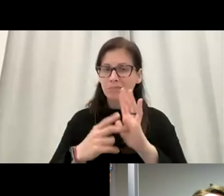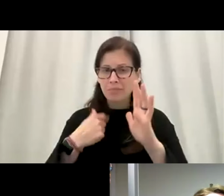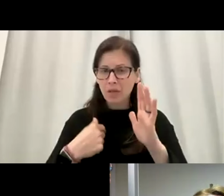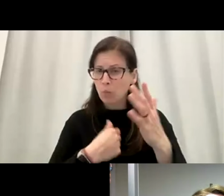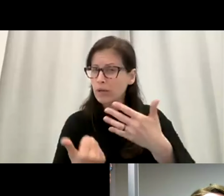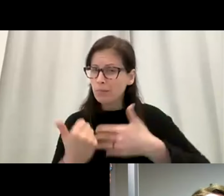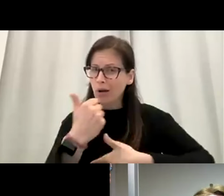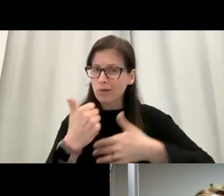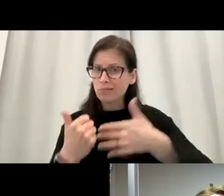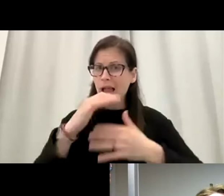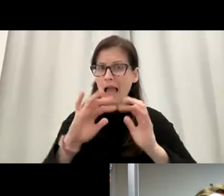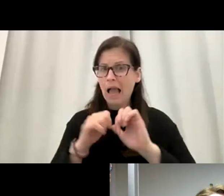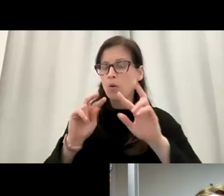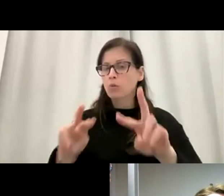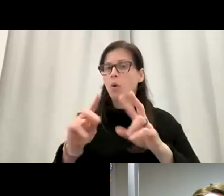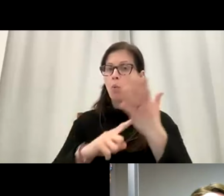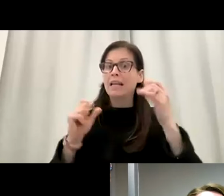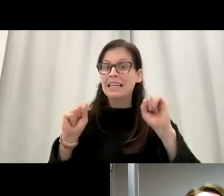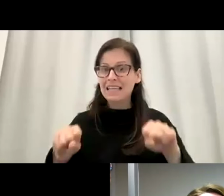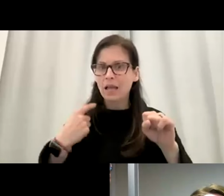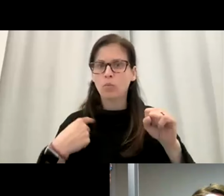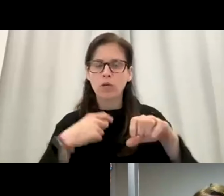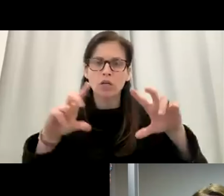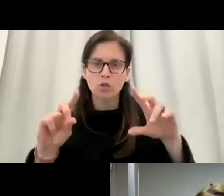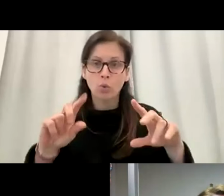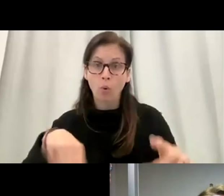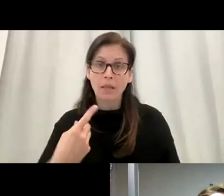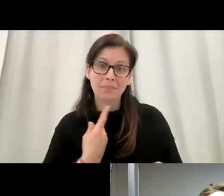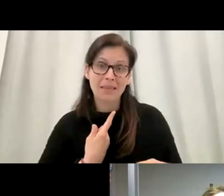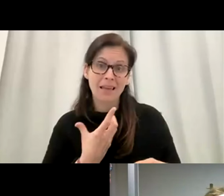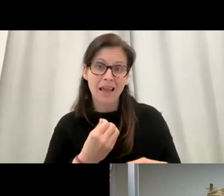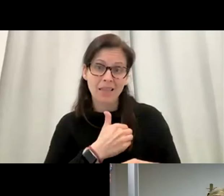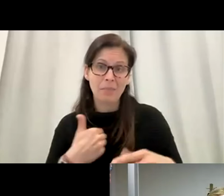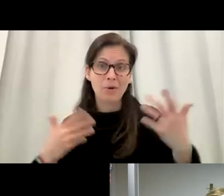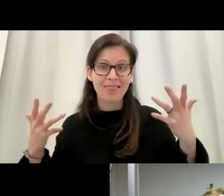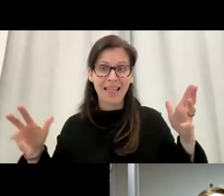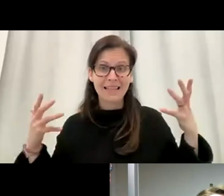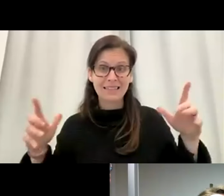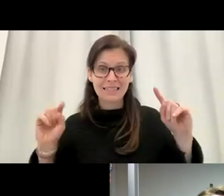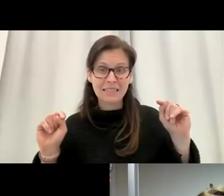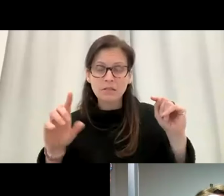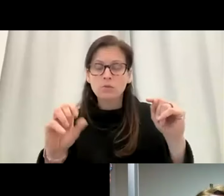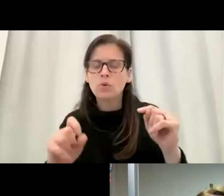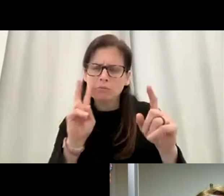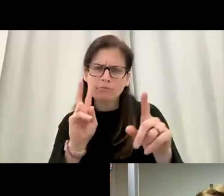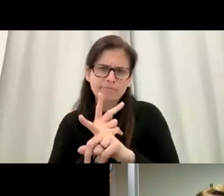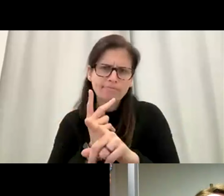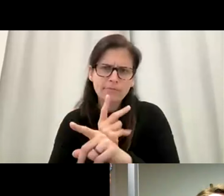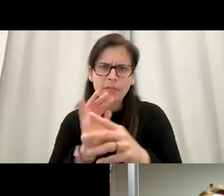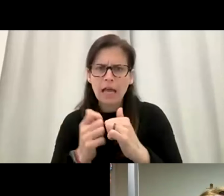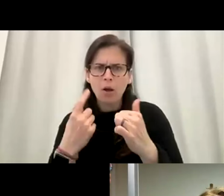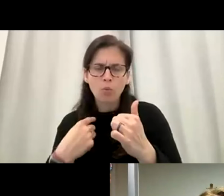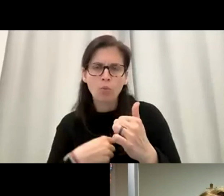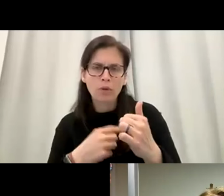prioritize from a capacity perspective. It is just me and then our members. So trying to figure out how we can be